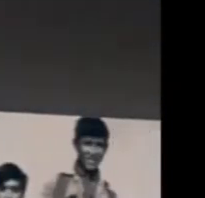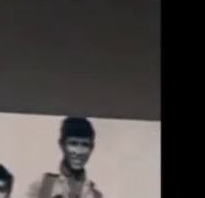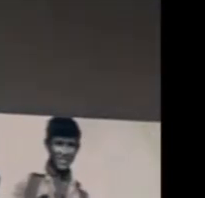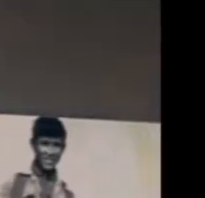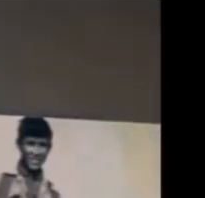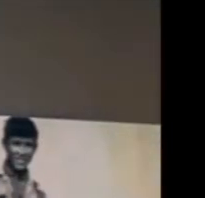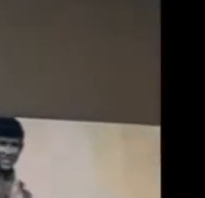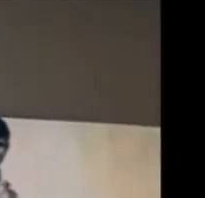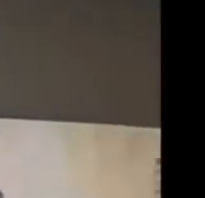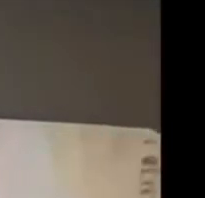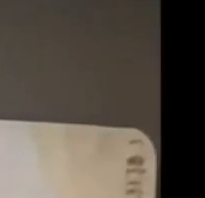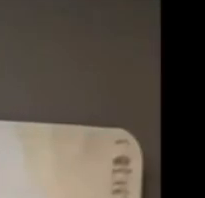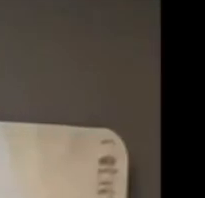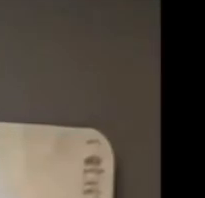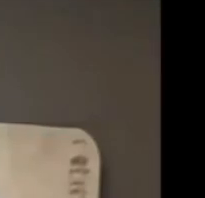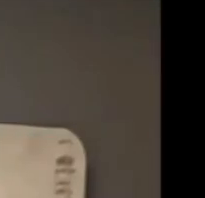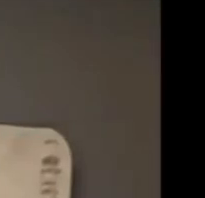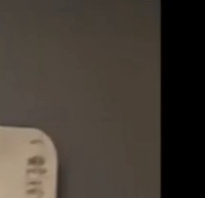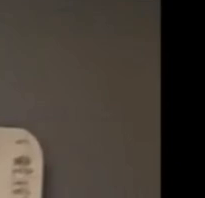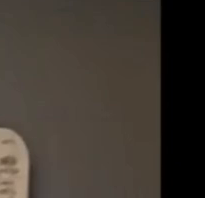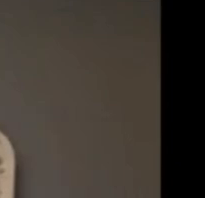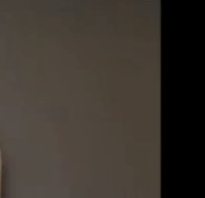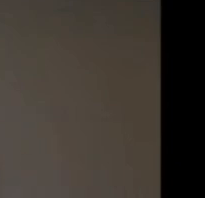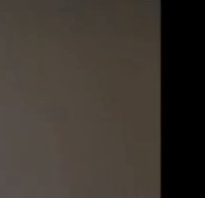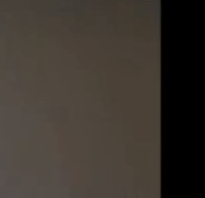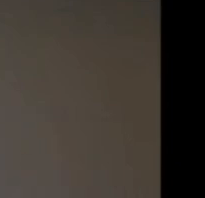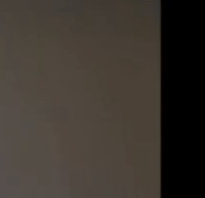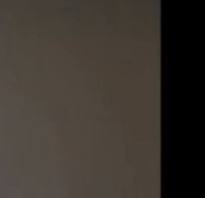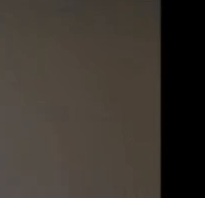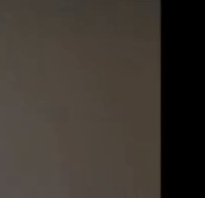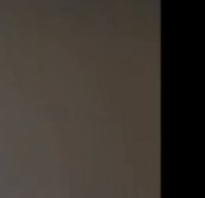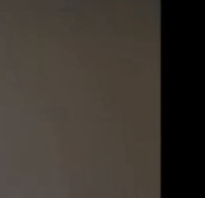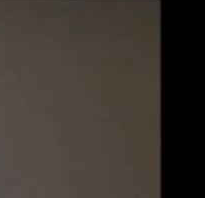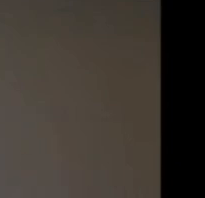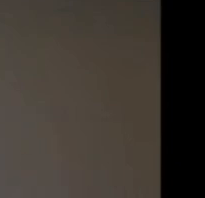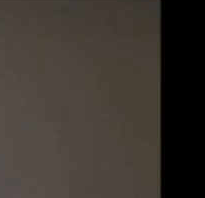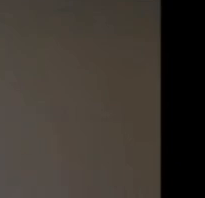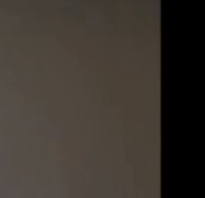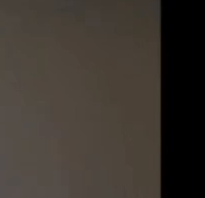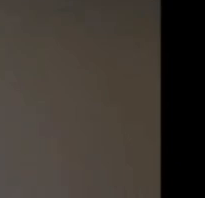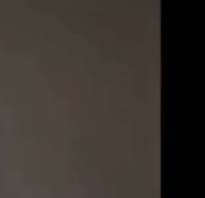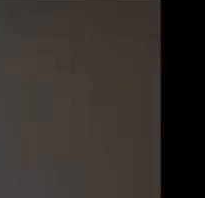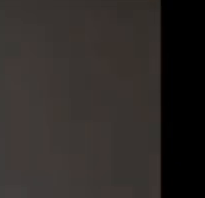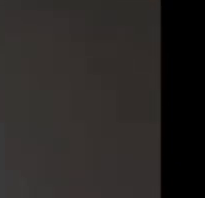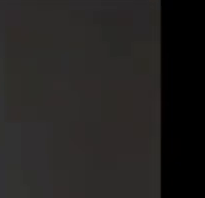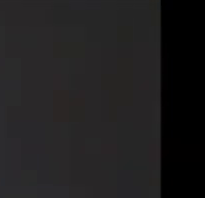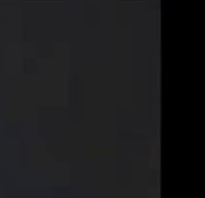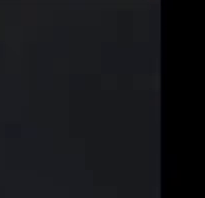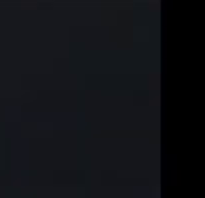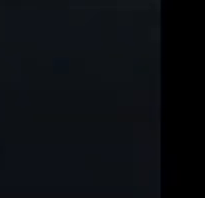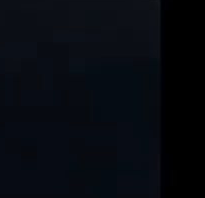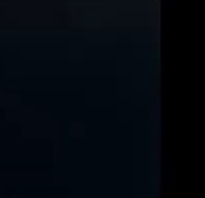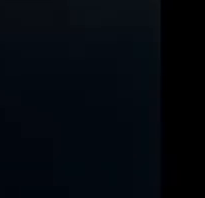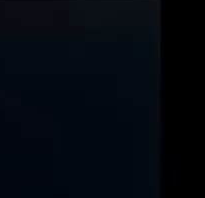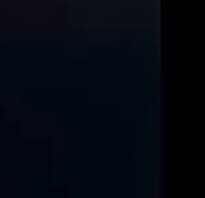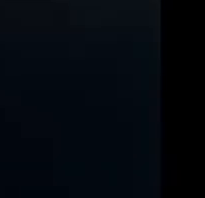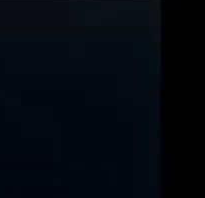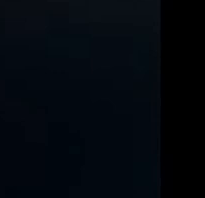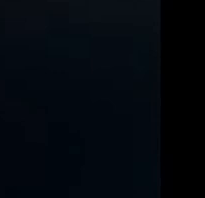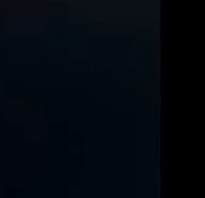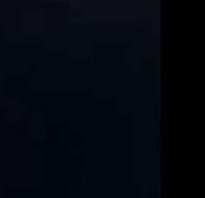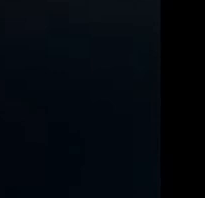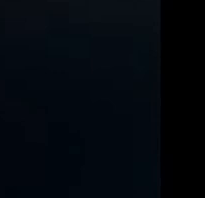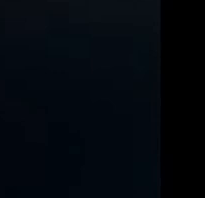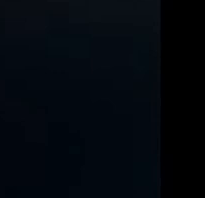eyes. That screen was his real life. I stood there thinking,